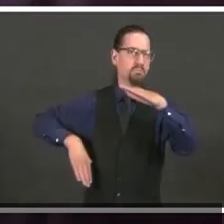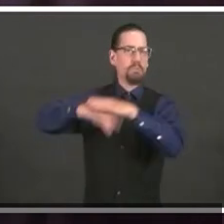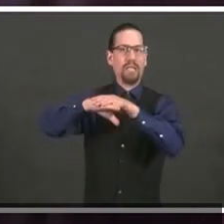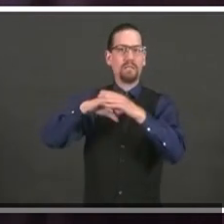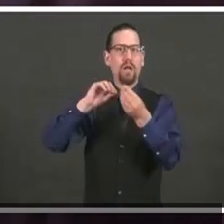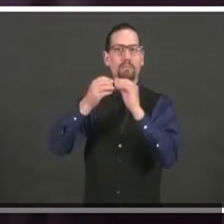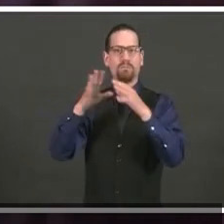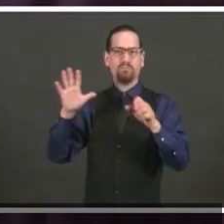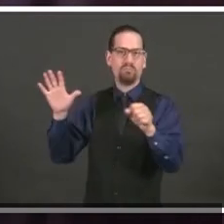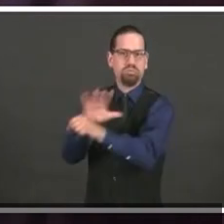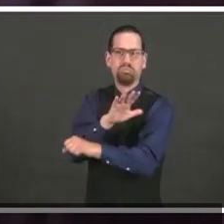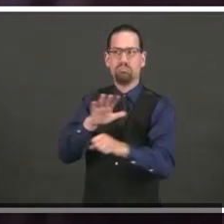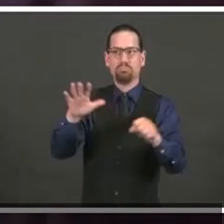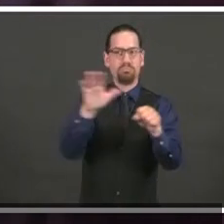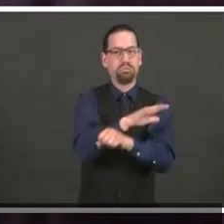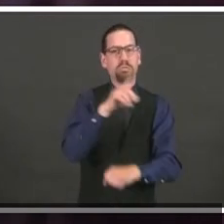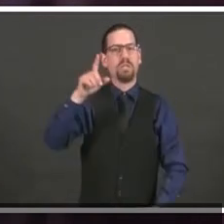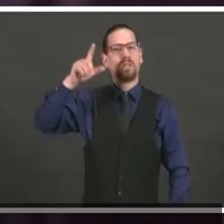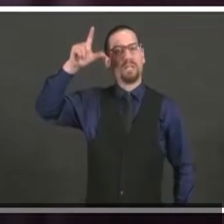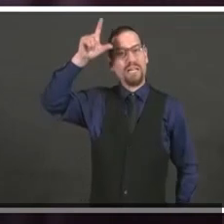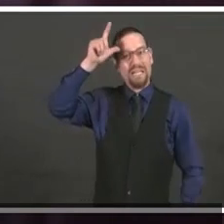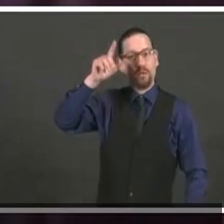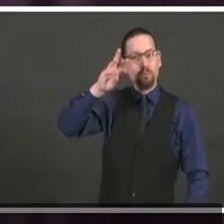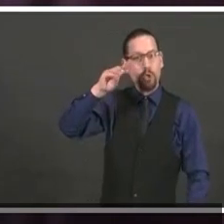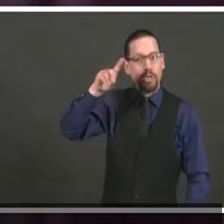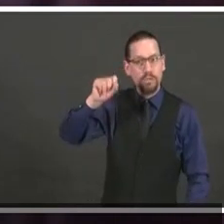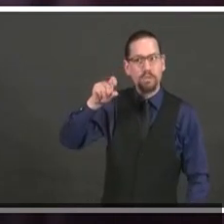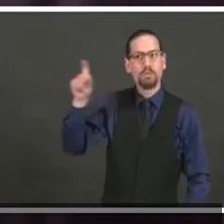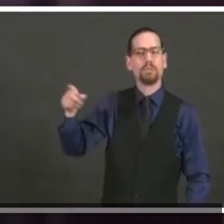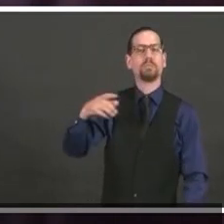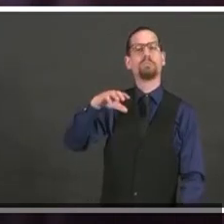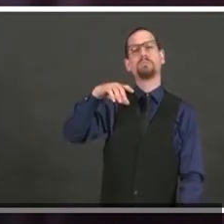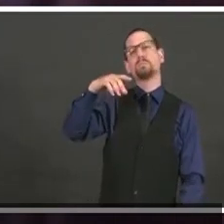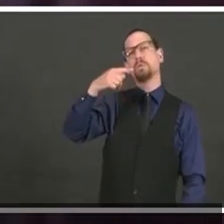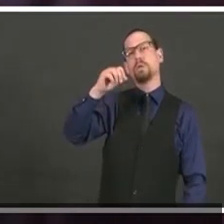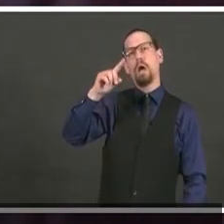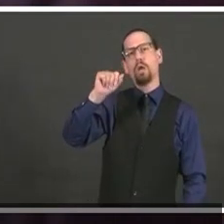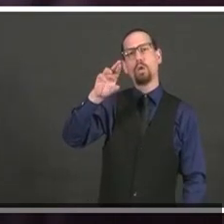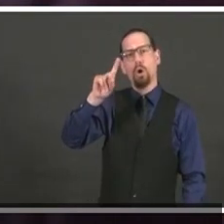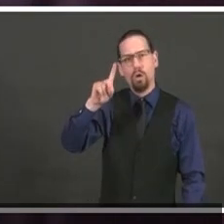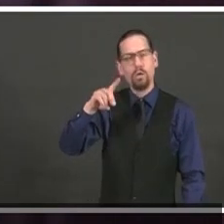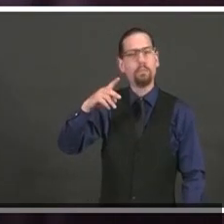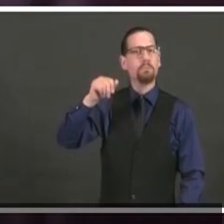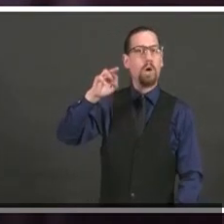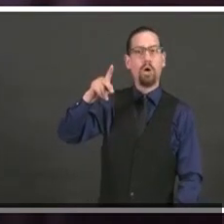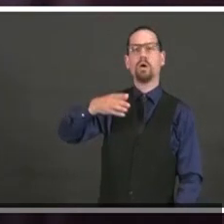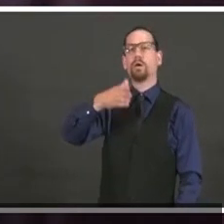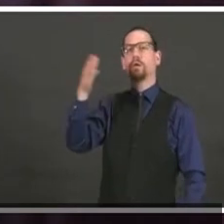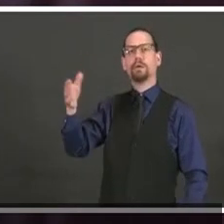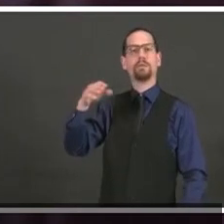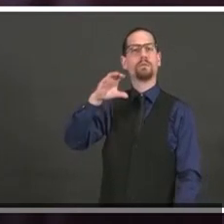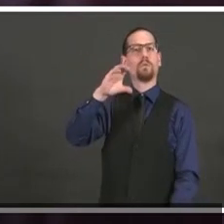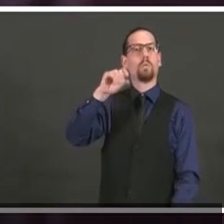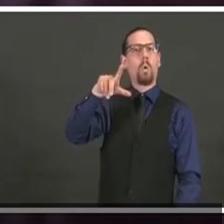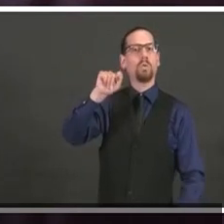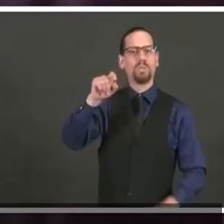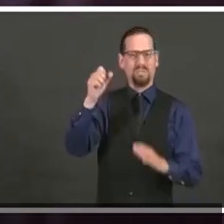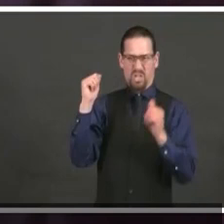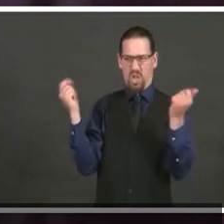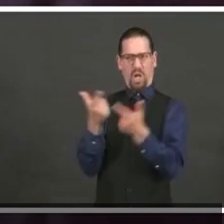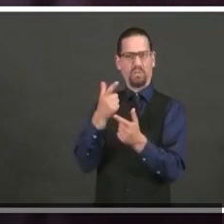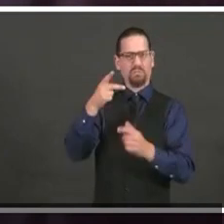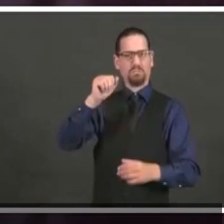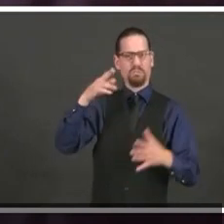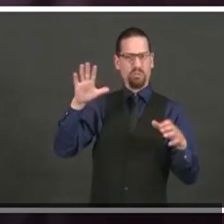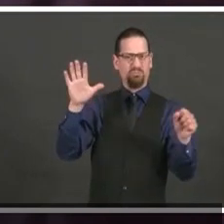Lincoln Woods, Goddard State Park, and Colt State Park, they all reached capacity, and we had to, for periods of time,